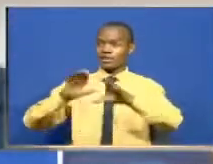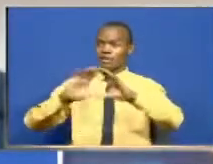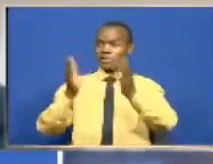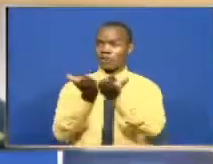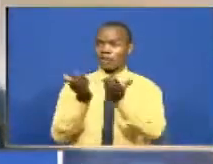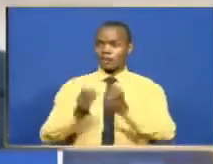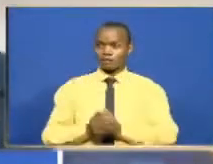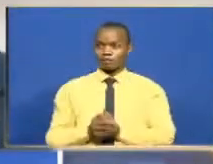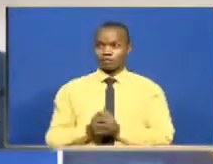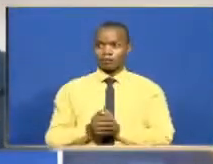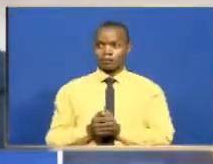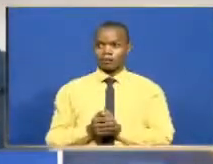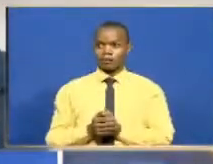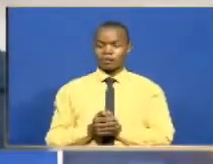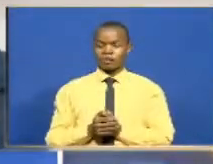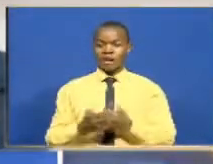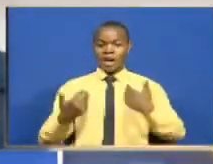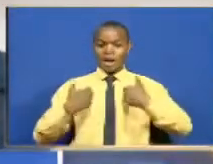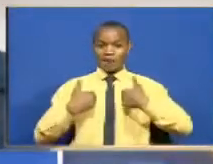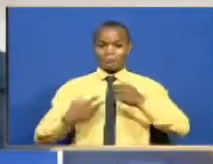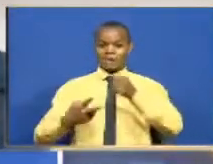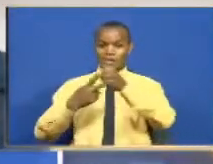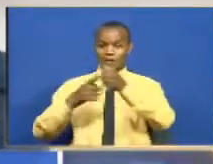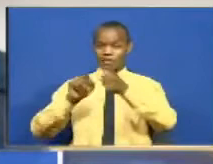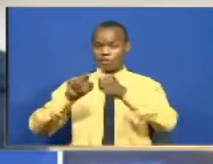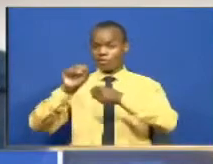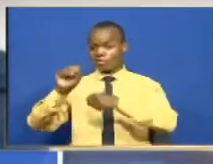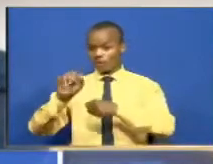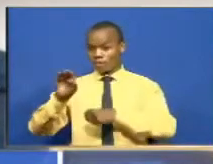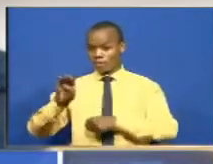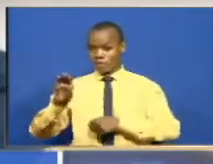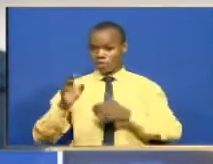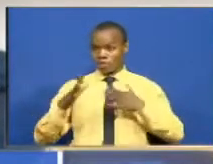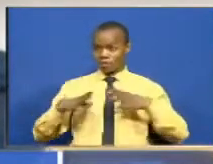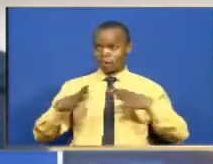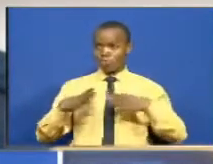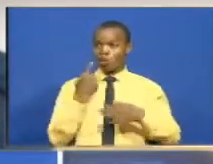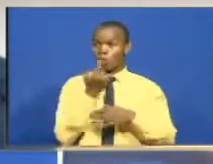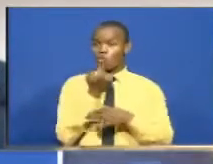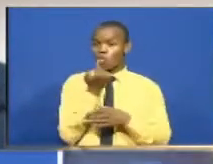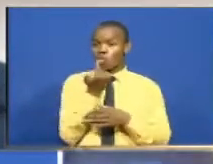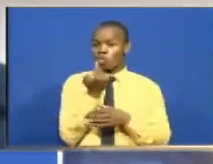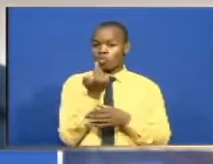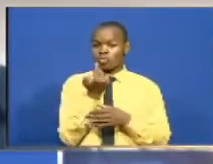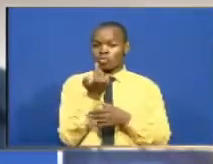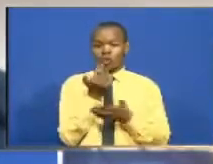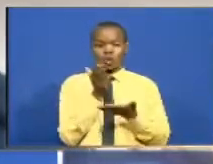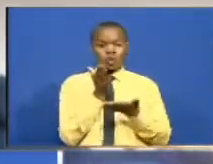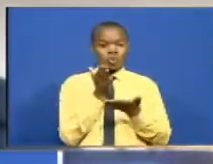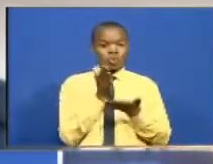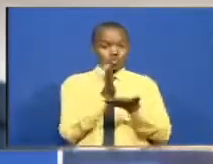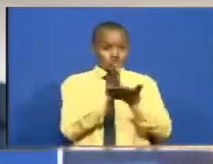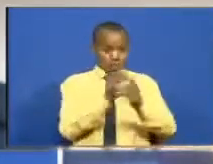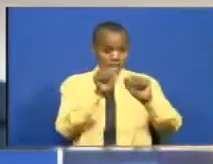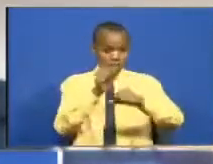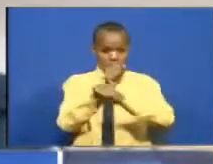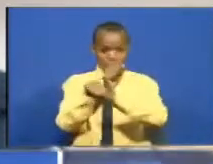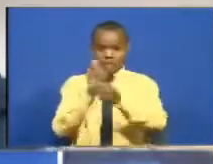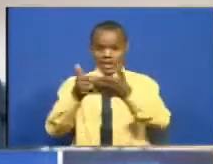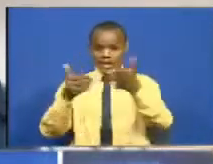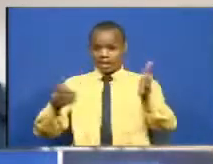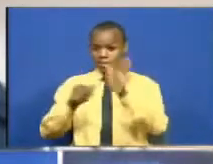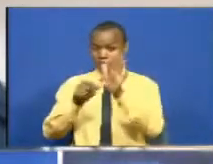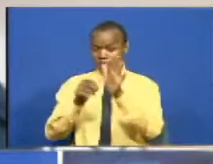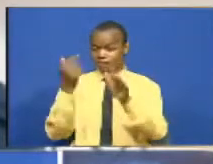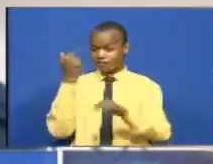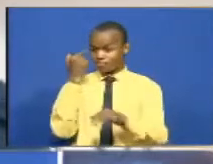have 7.5 million of people that need interventions to prevent loss of vision and also restore their vision